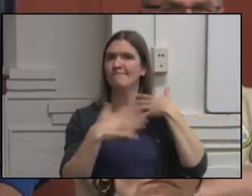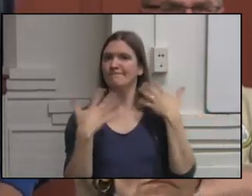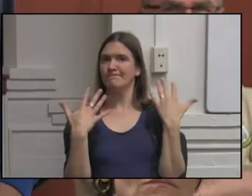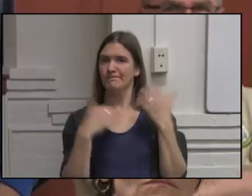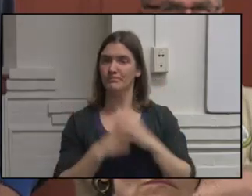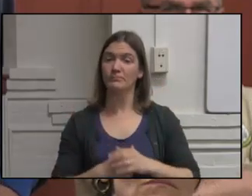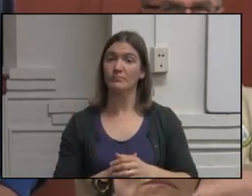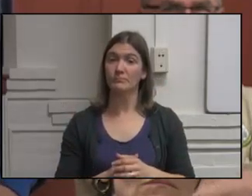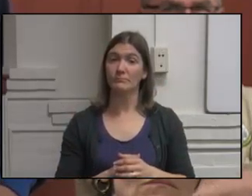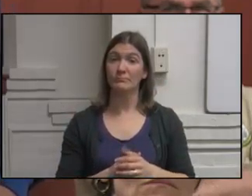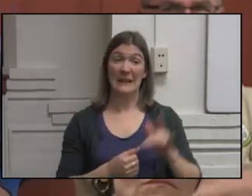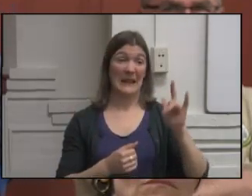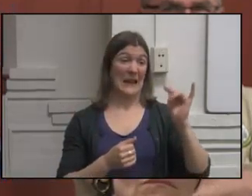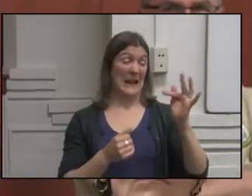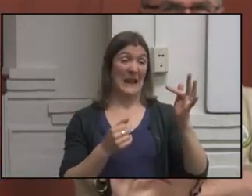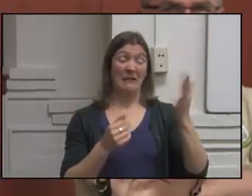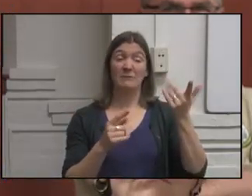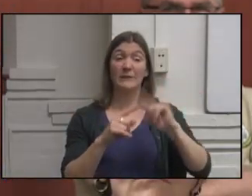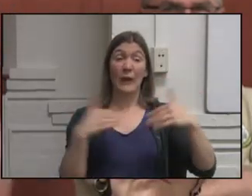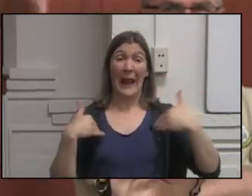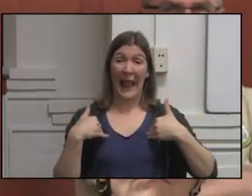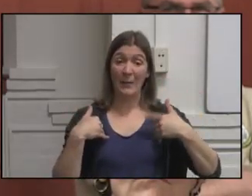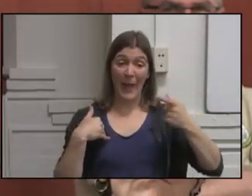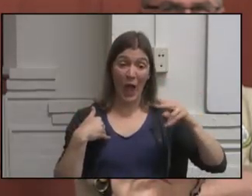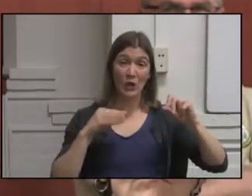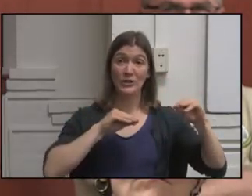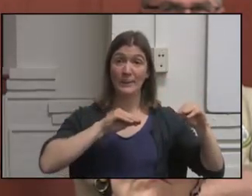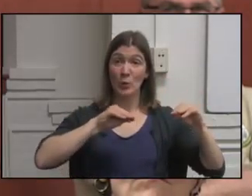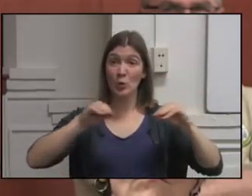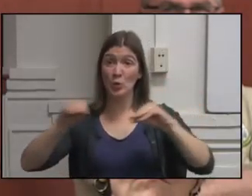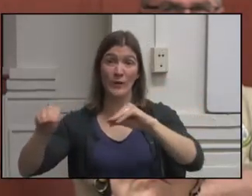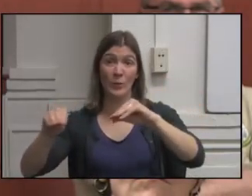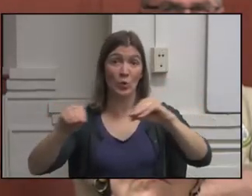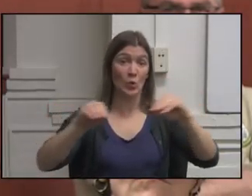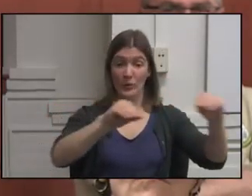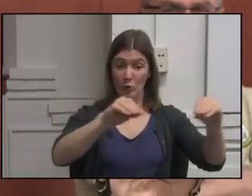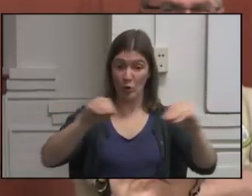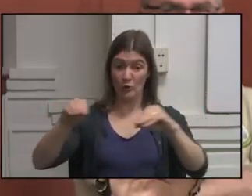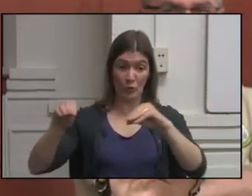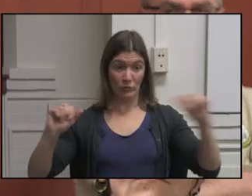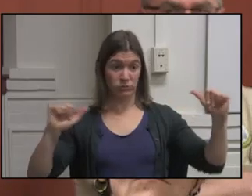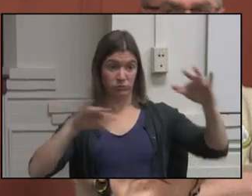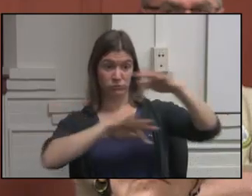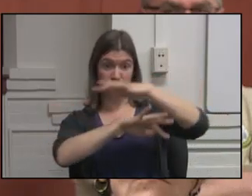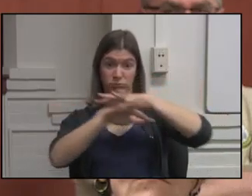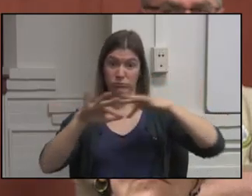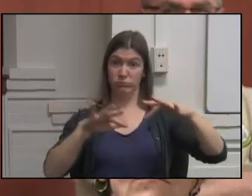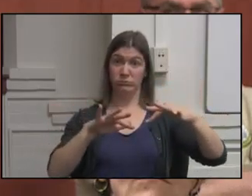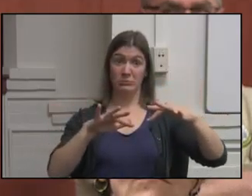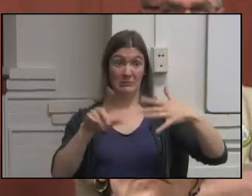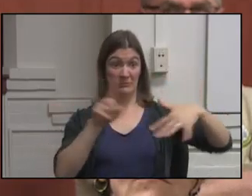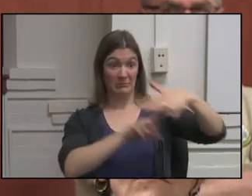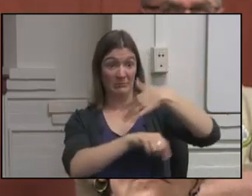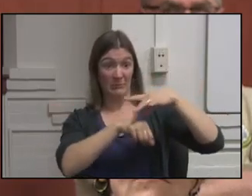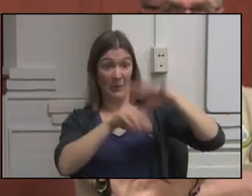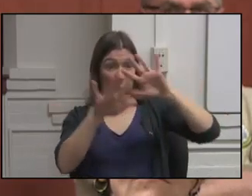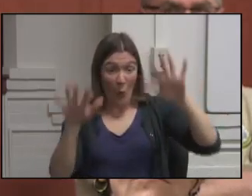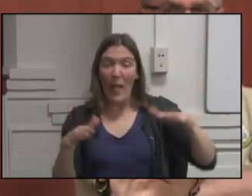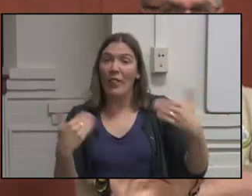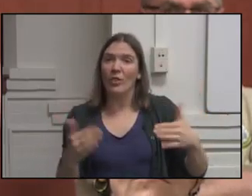how migrations and climate conditions, etc., actually do affect